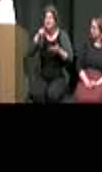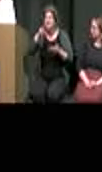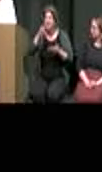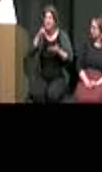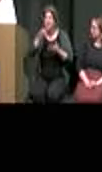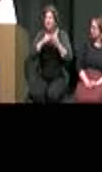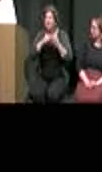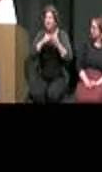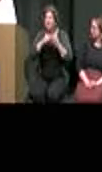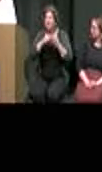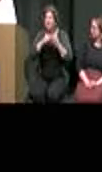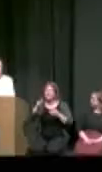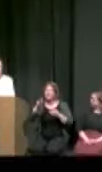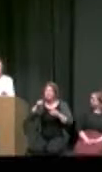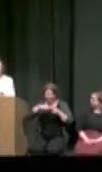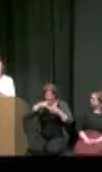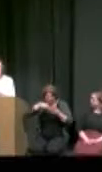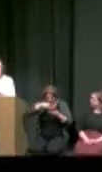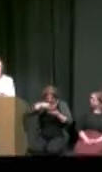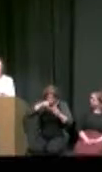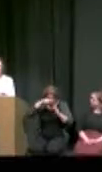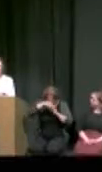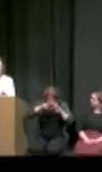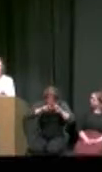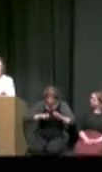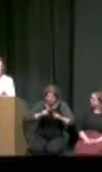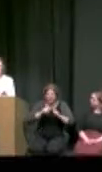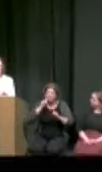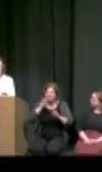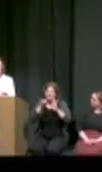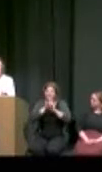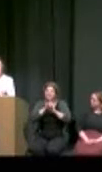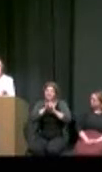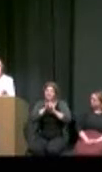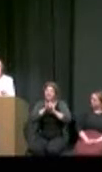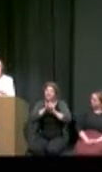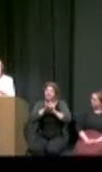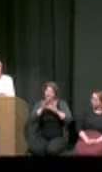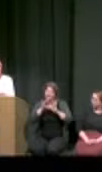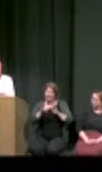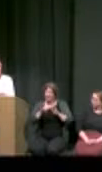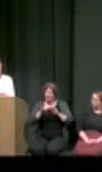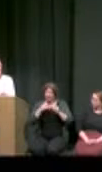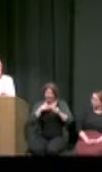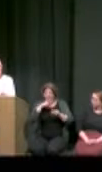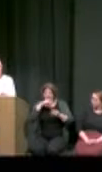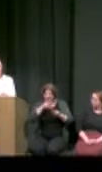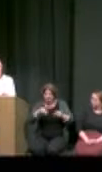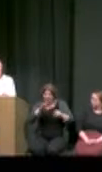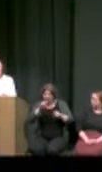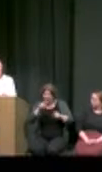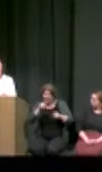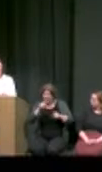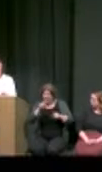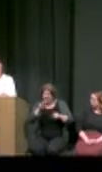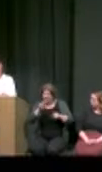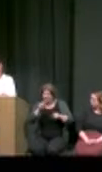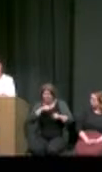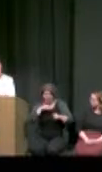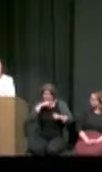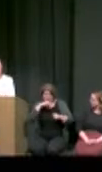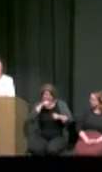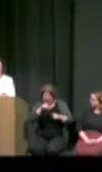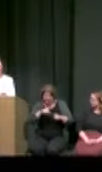dam pool to identify the extent, well, I should say identify whether or not contaminants were present. And then once identified that they